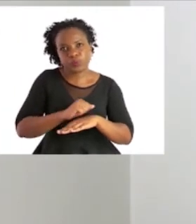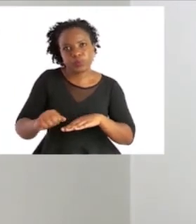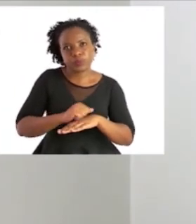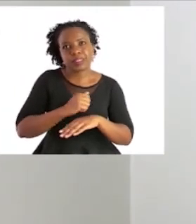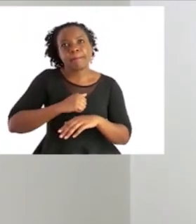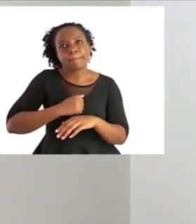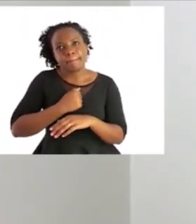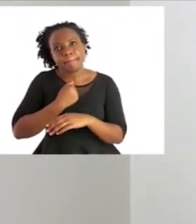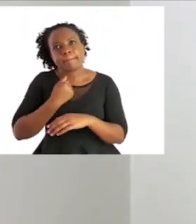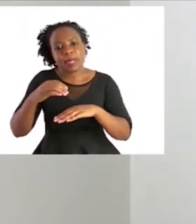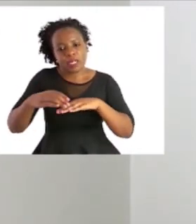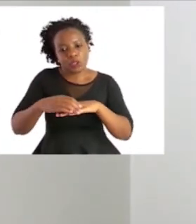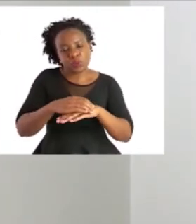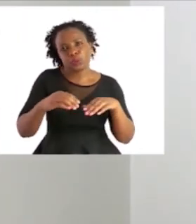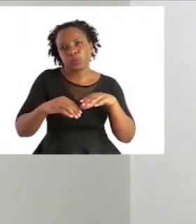my shoes